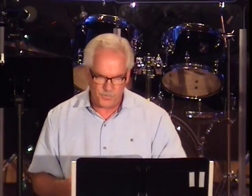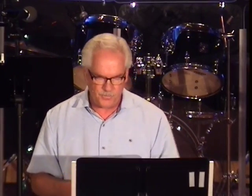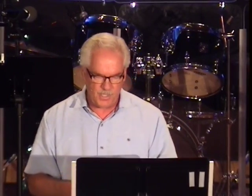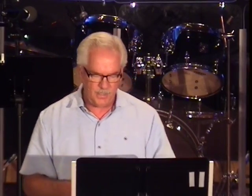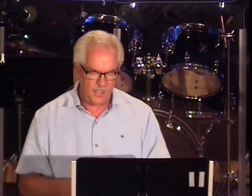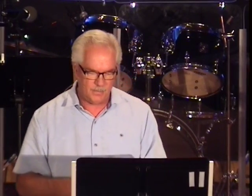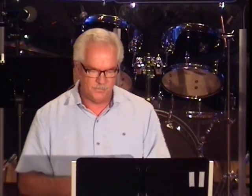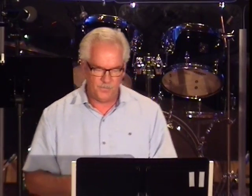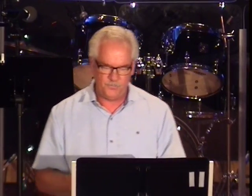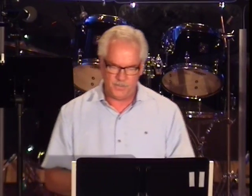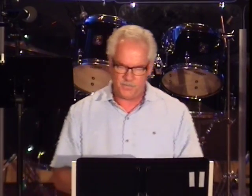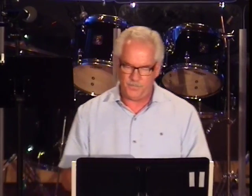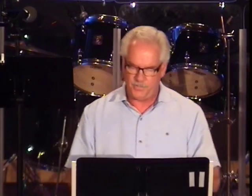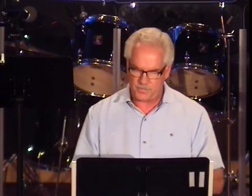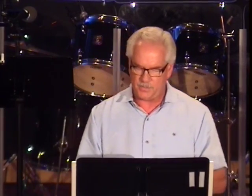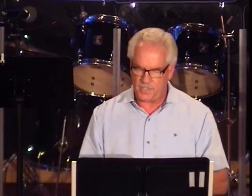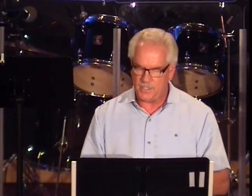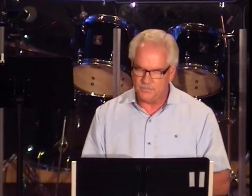Psalm